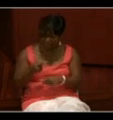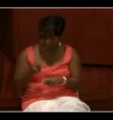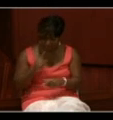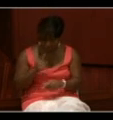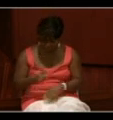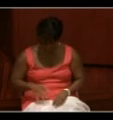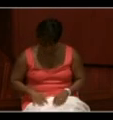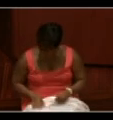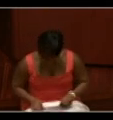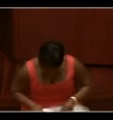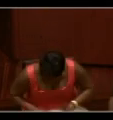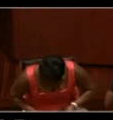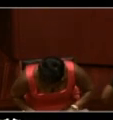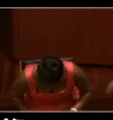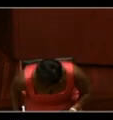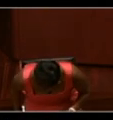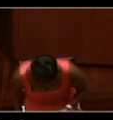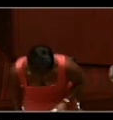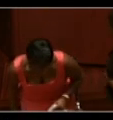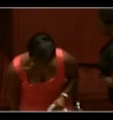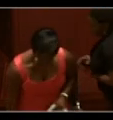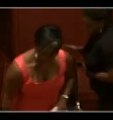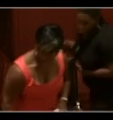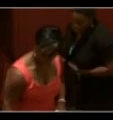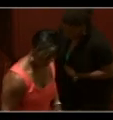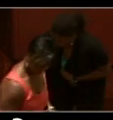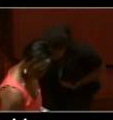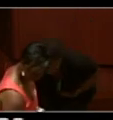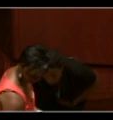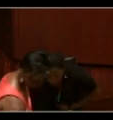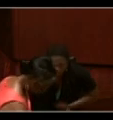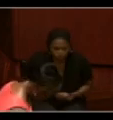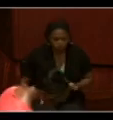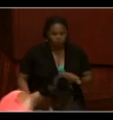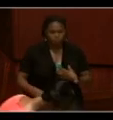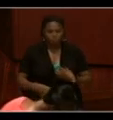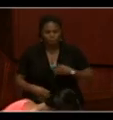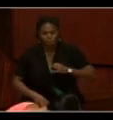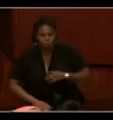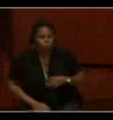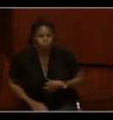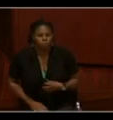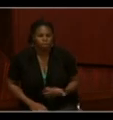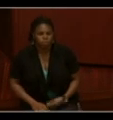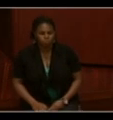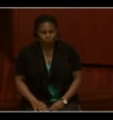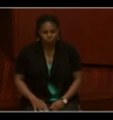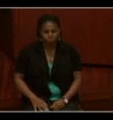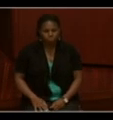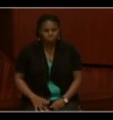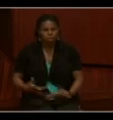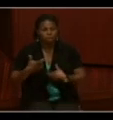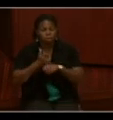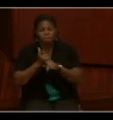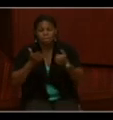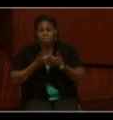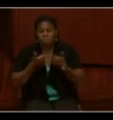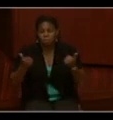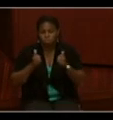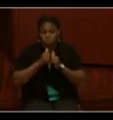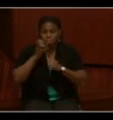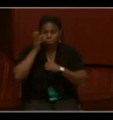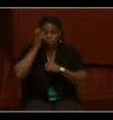These case files contain evidence of these techniques, such as hand-drawn maps made separately by parents and their